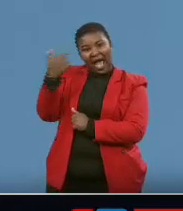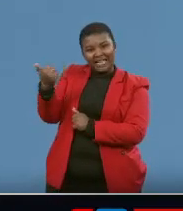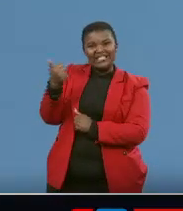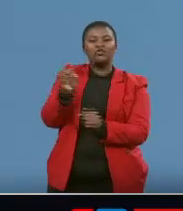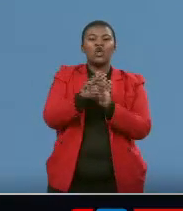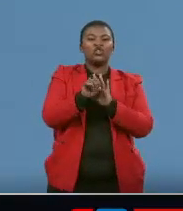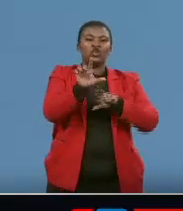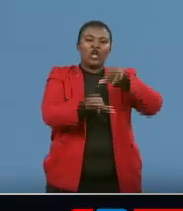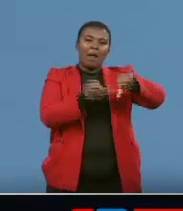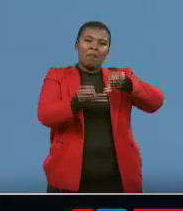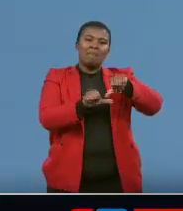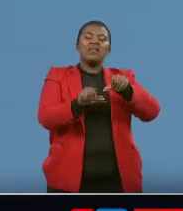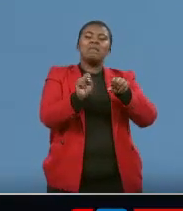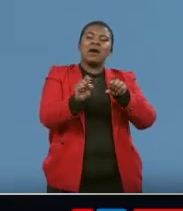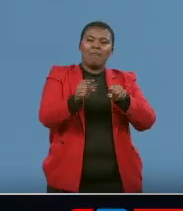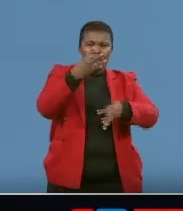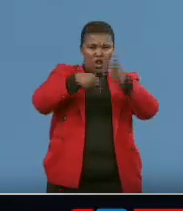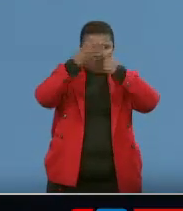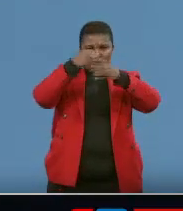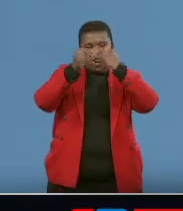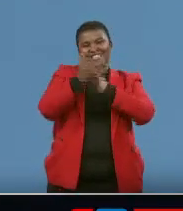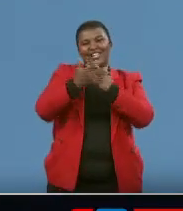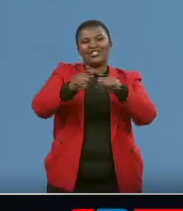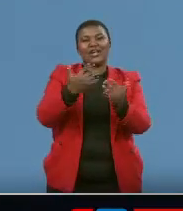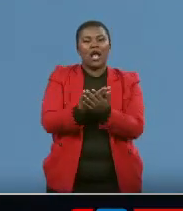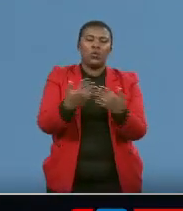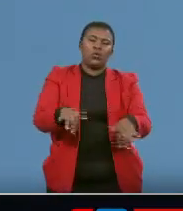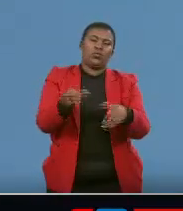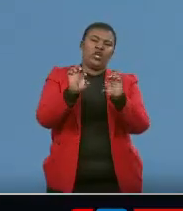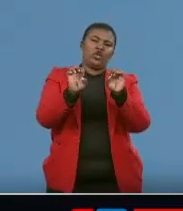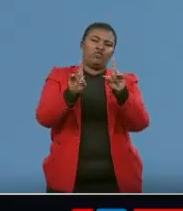direction to get credible education and a credible syllabus to do that. All right, if you just